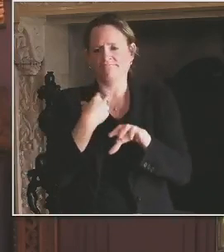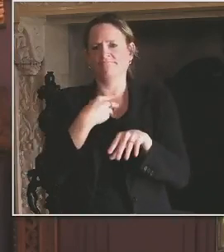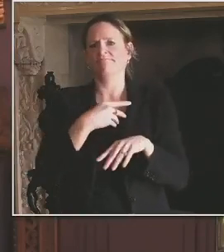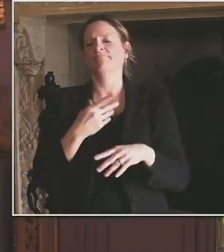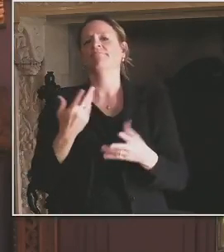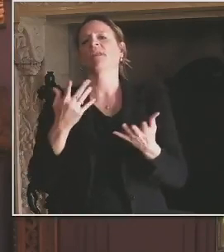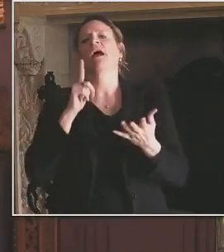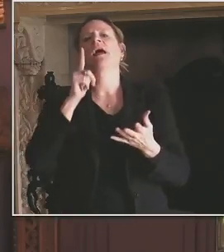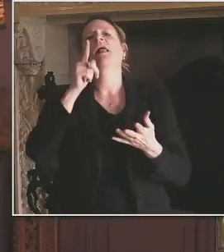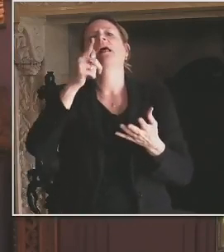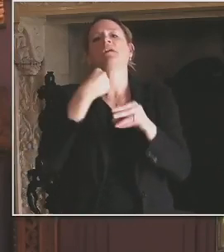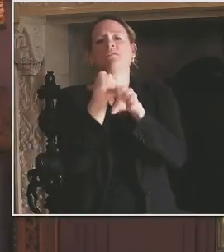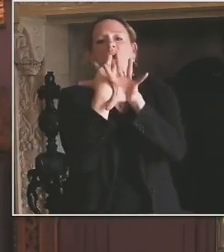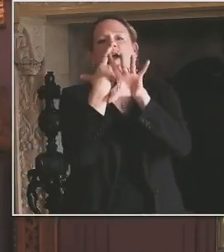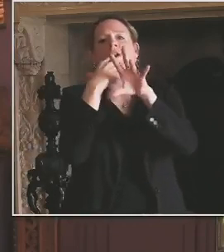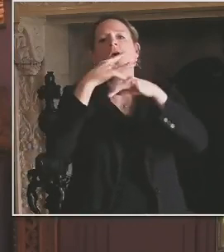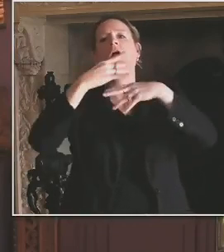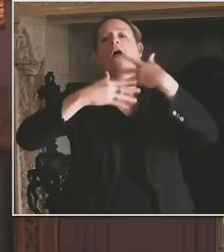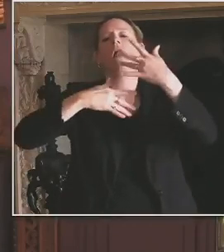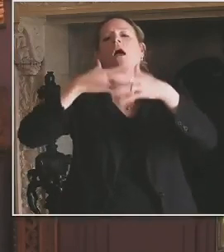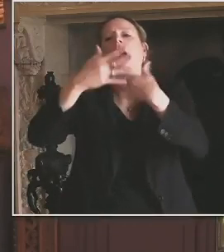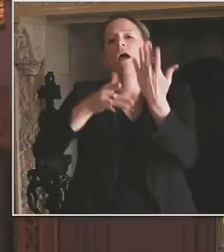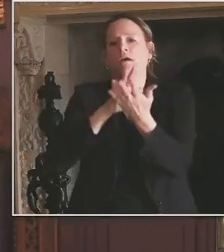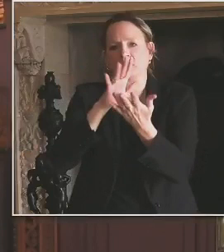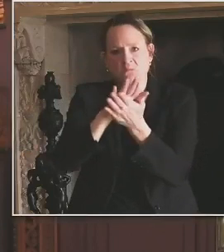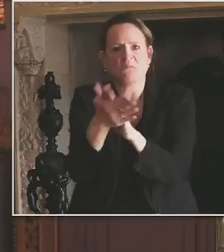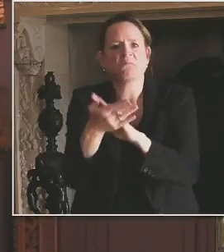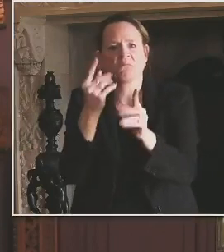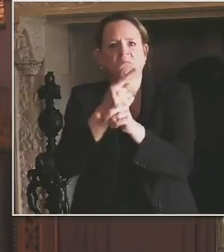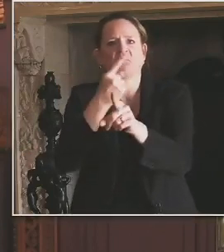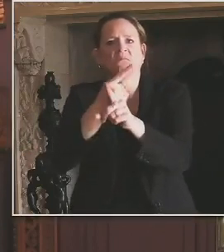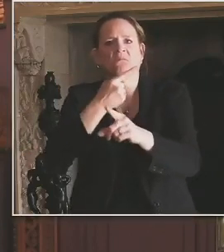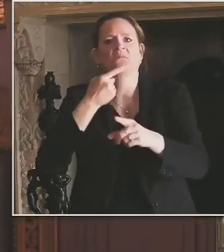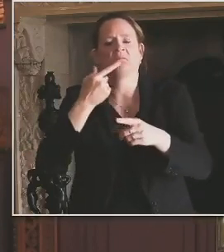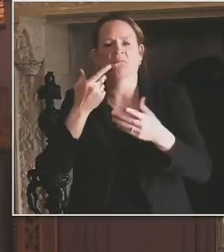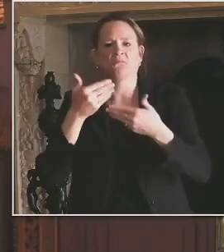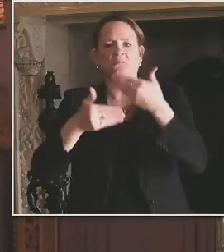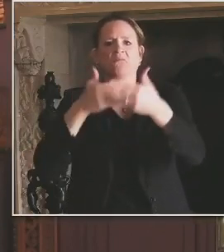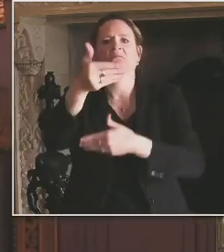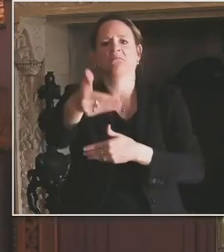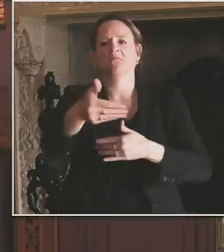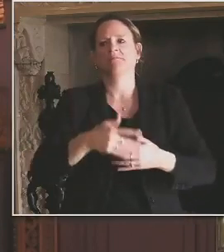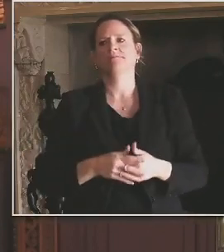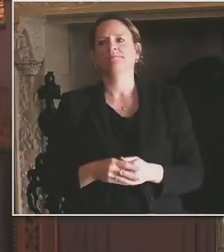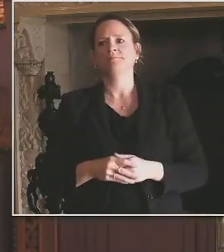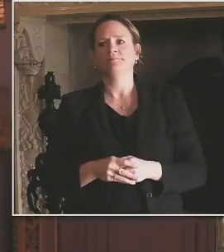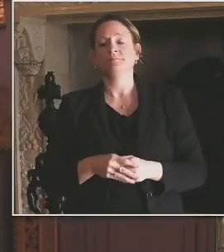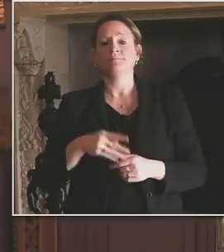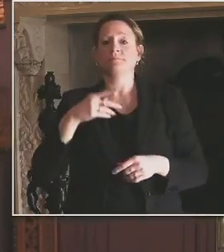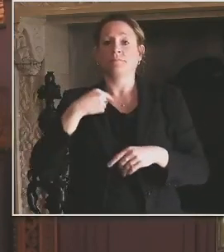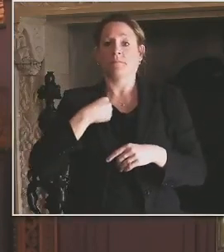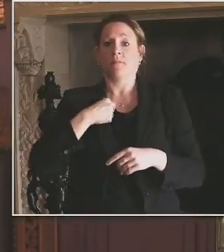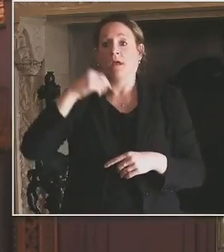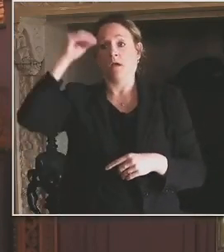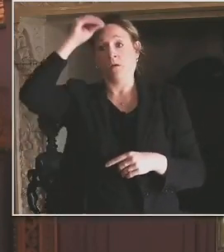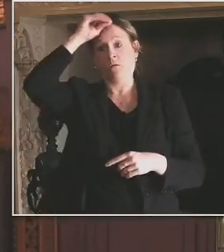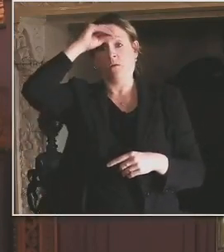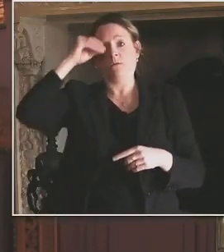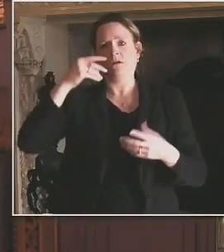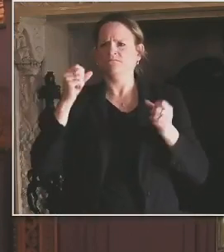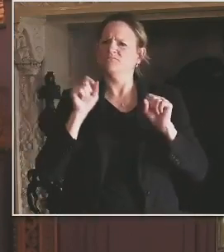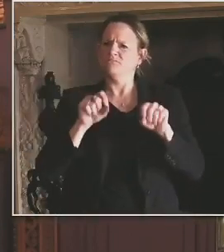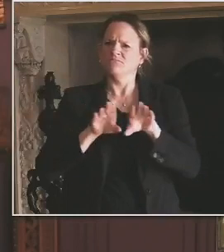morph into a more regular situation. But I believe that we can open schools, and so I am not